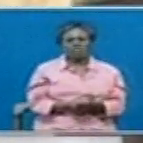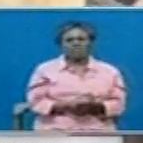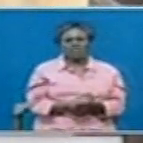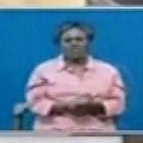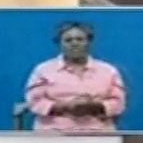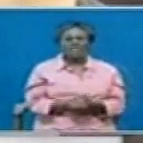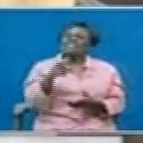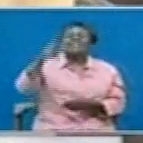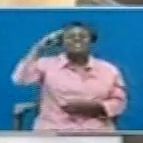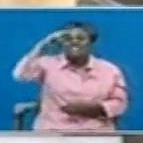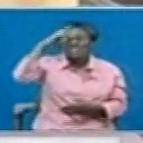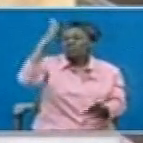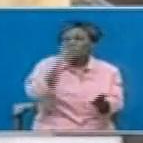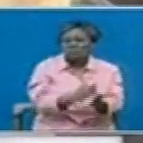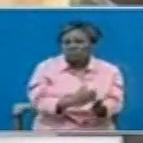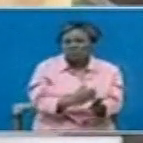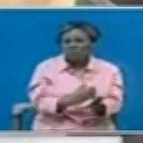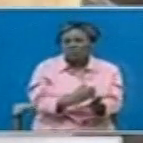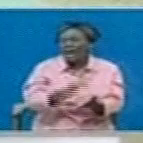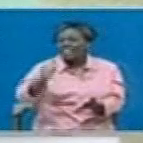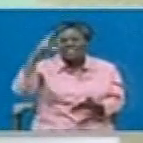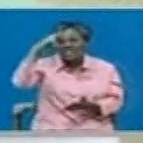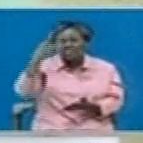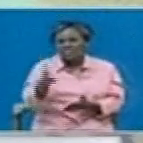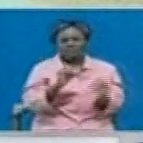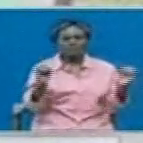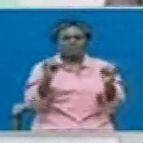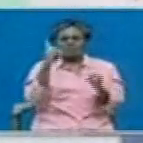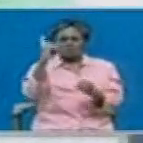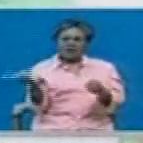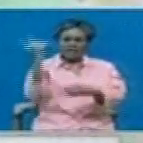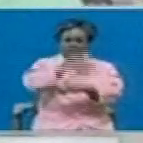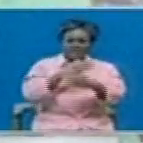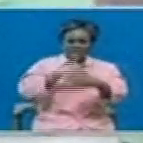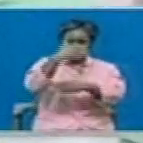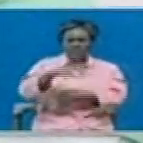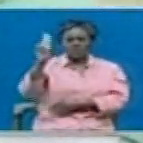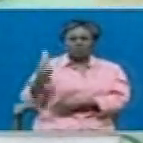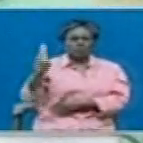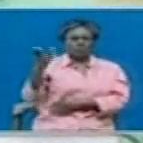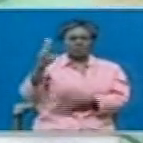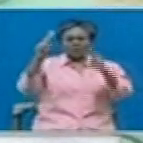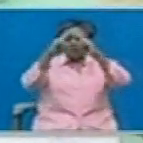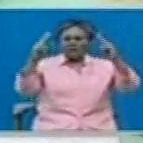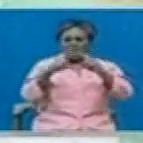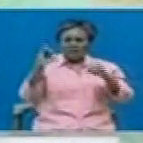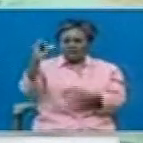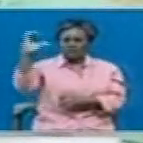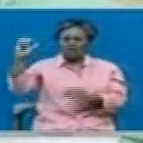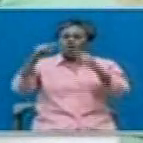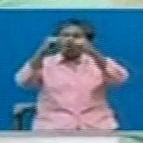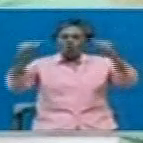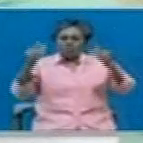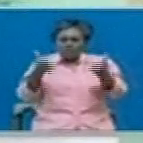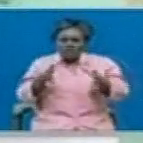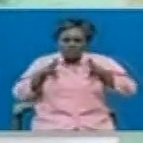That was the reason. There was no other reason. A day after President Uhuru Kenyatta's reprieve at the International Criminal Court, and the opposition is